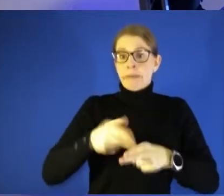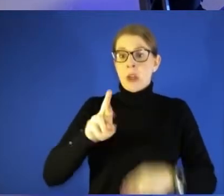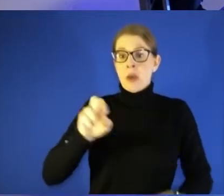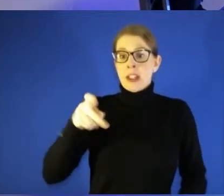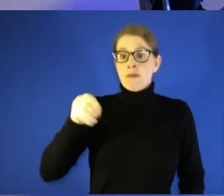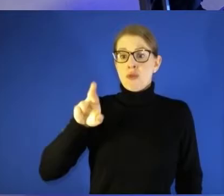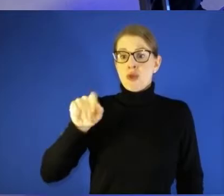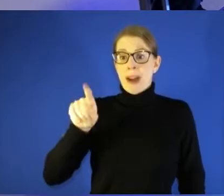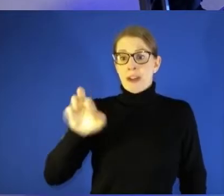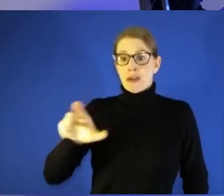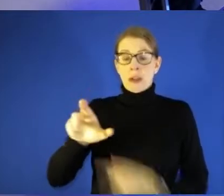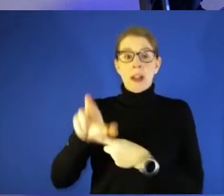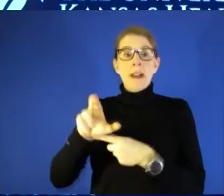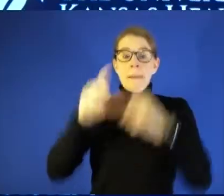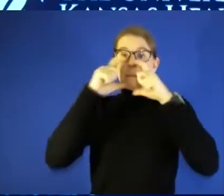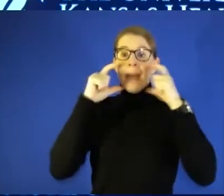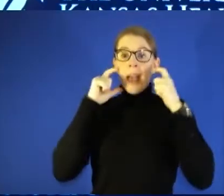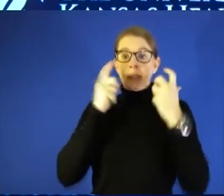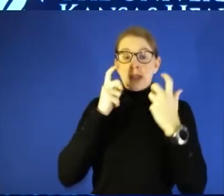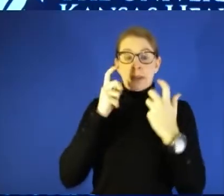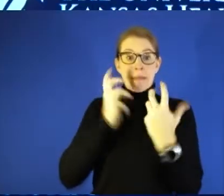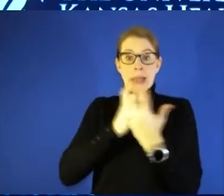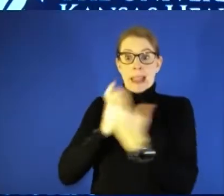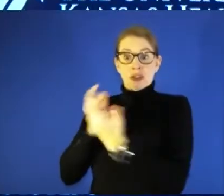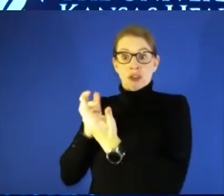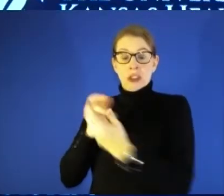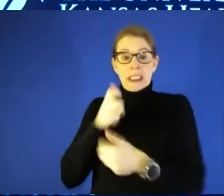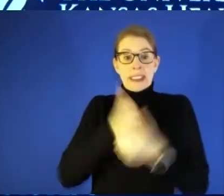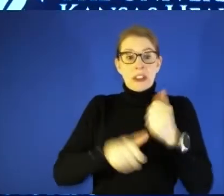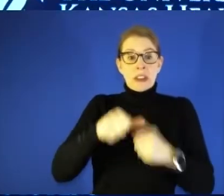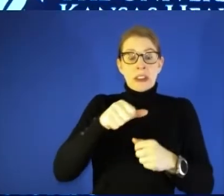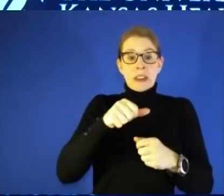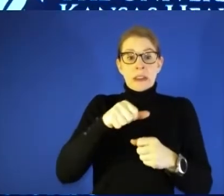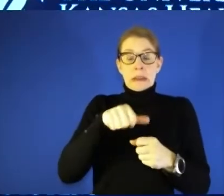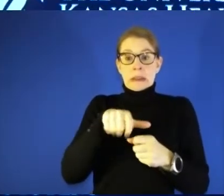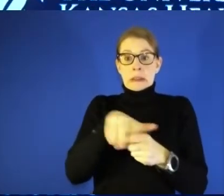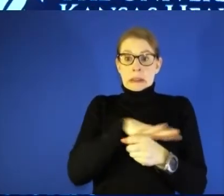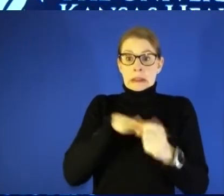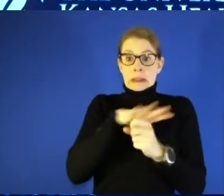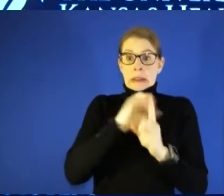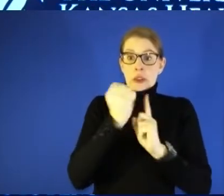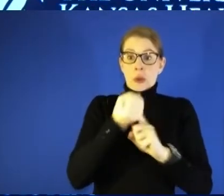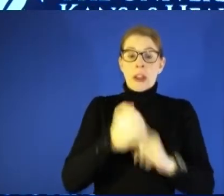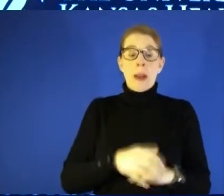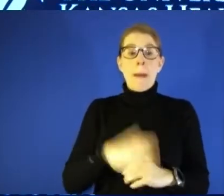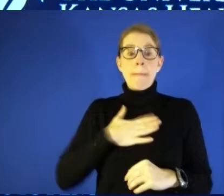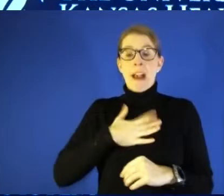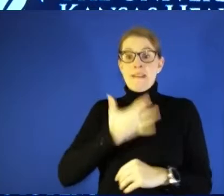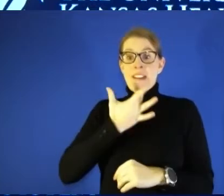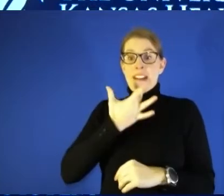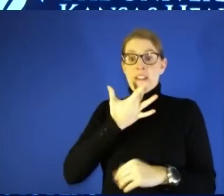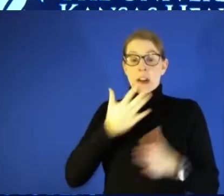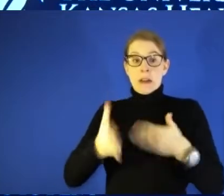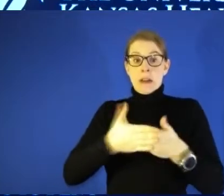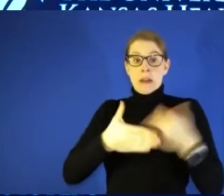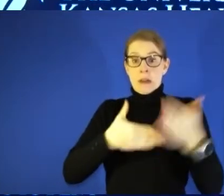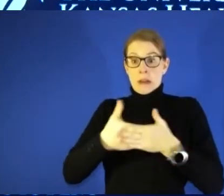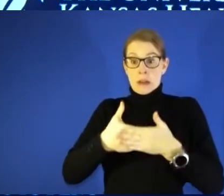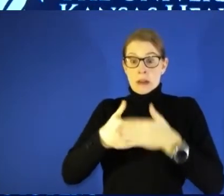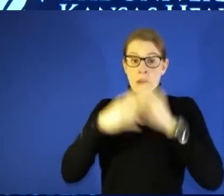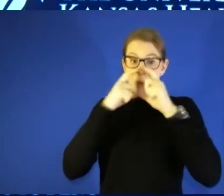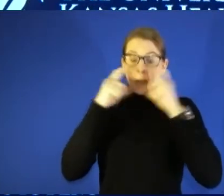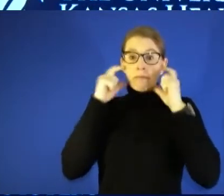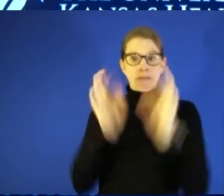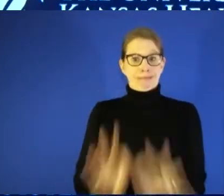going? Yeah. So like my favorite mask is a cloth mask. It's one that is multiple layers, which is key. So it's